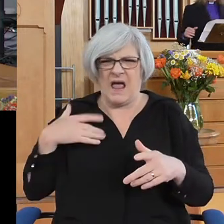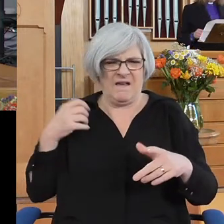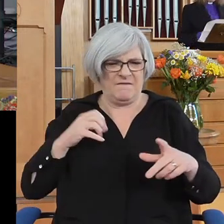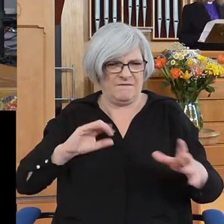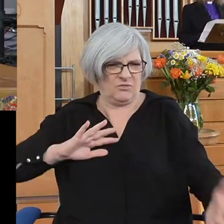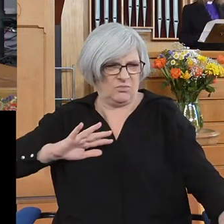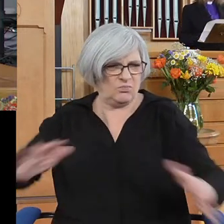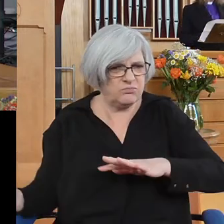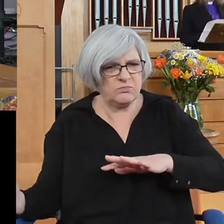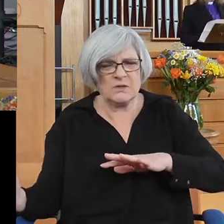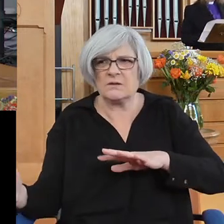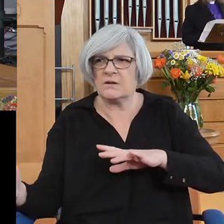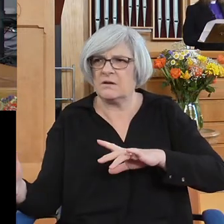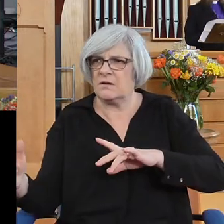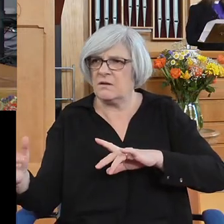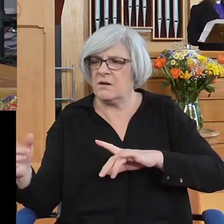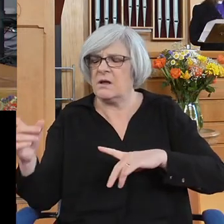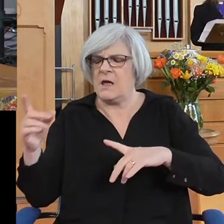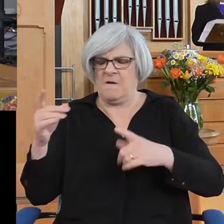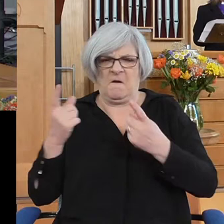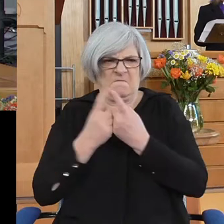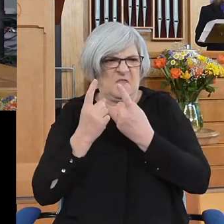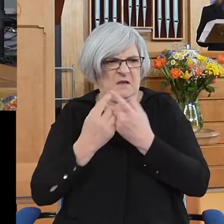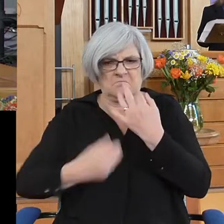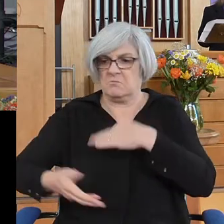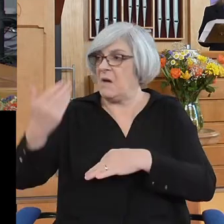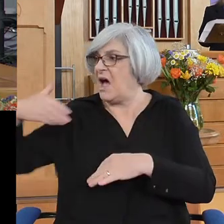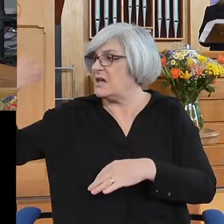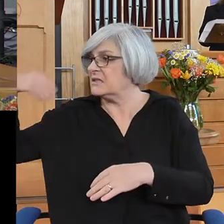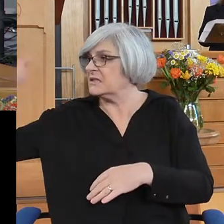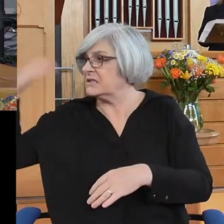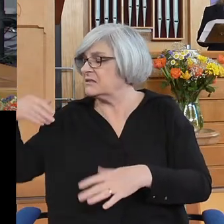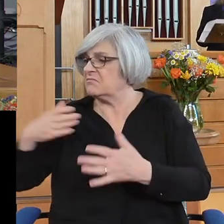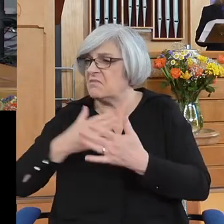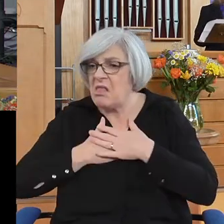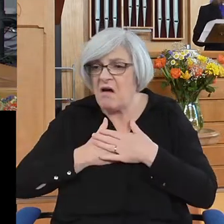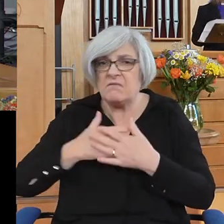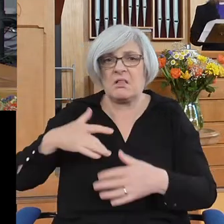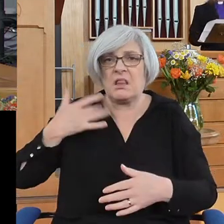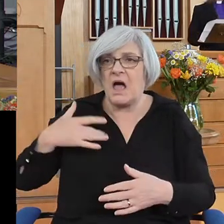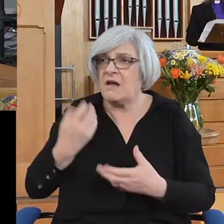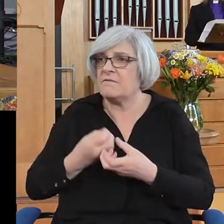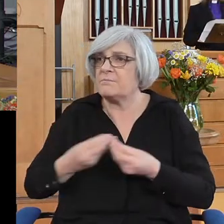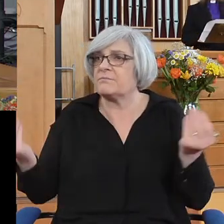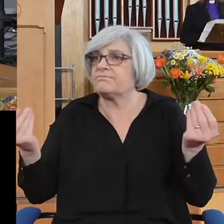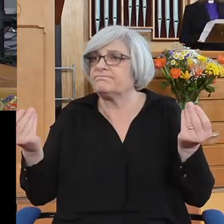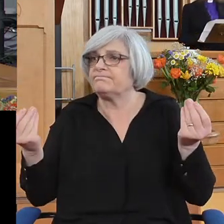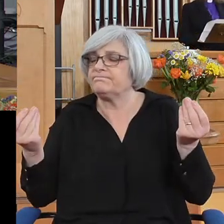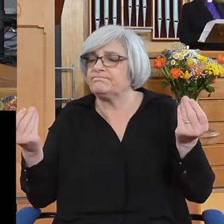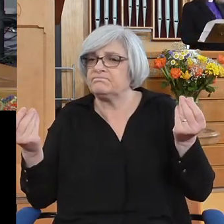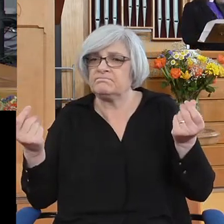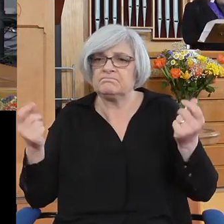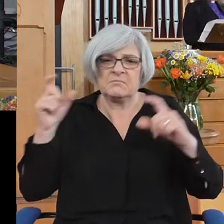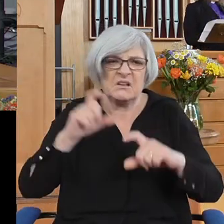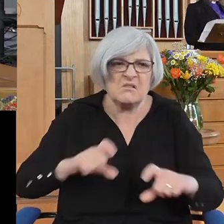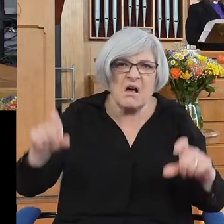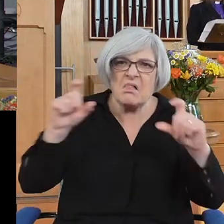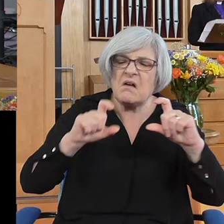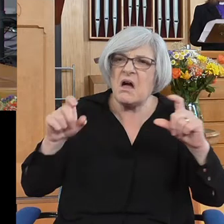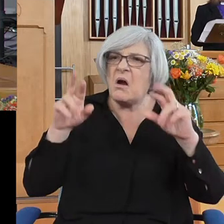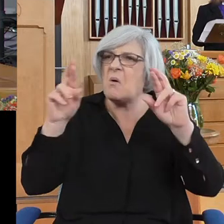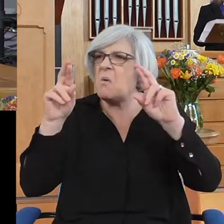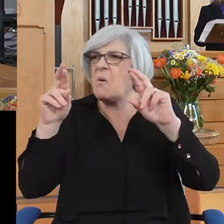shifts in a moment, and all that was of love and life is gone, All that was of colour and hope